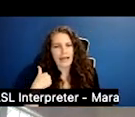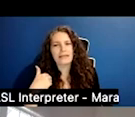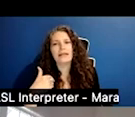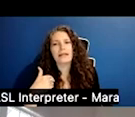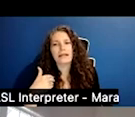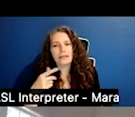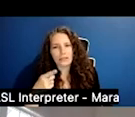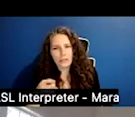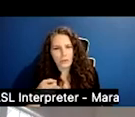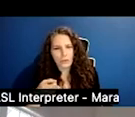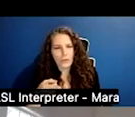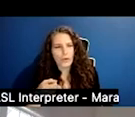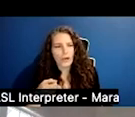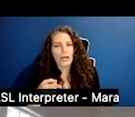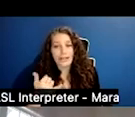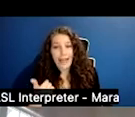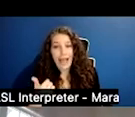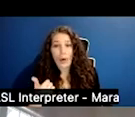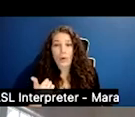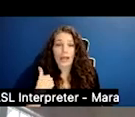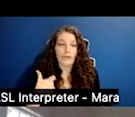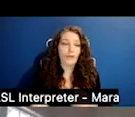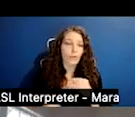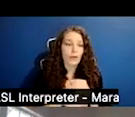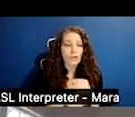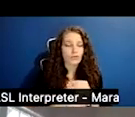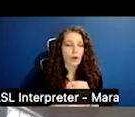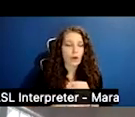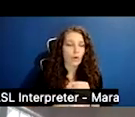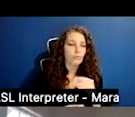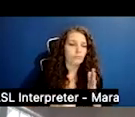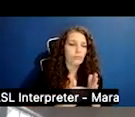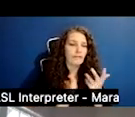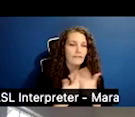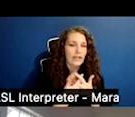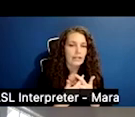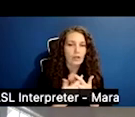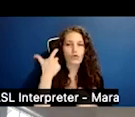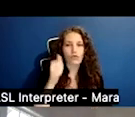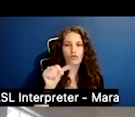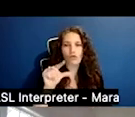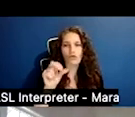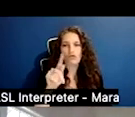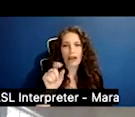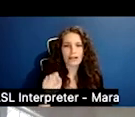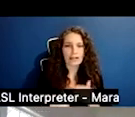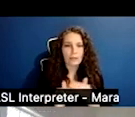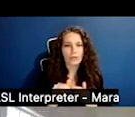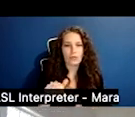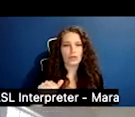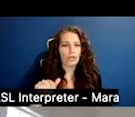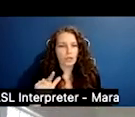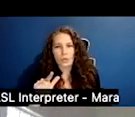Earthquake Brace and Bolt has now retrofitted with grants up to just over 23,000 houses. The house must be in an EBB zip code.